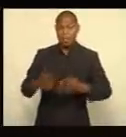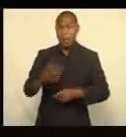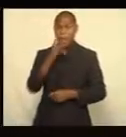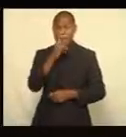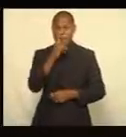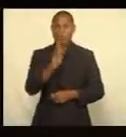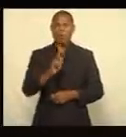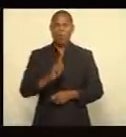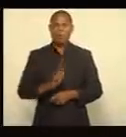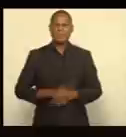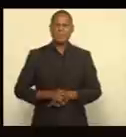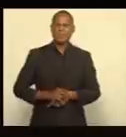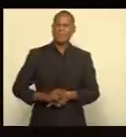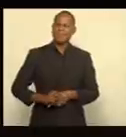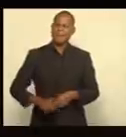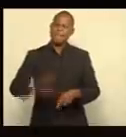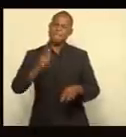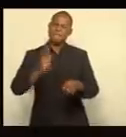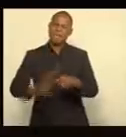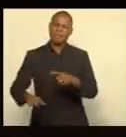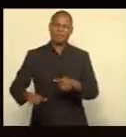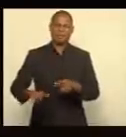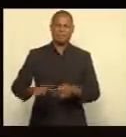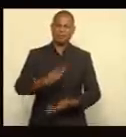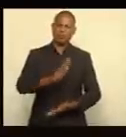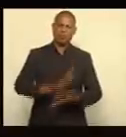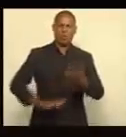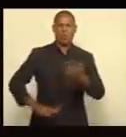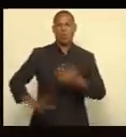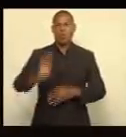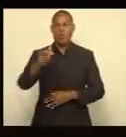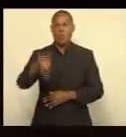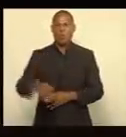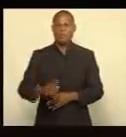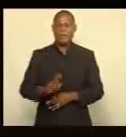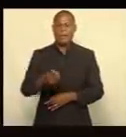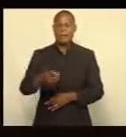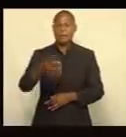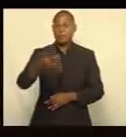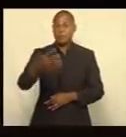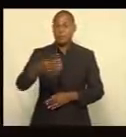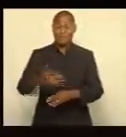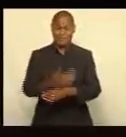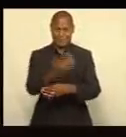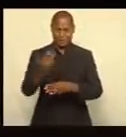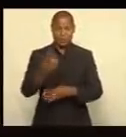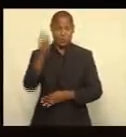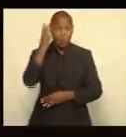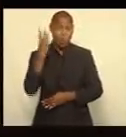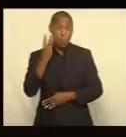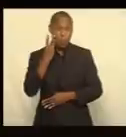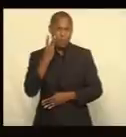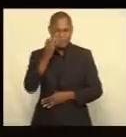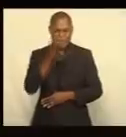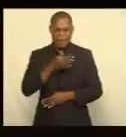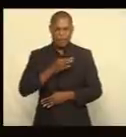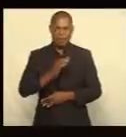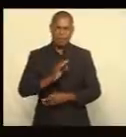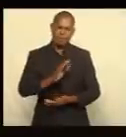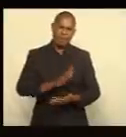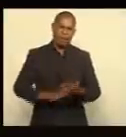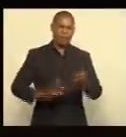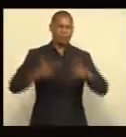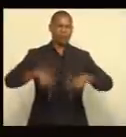home where they're expected to stay for at least the next 14 days. Now, this woman was believed to have traveled down and attend the funeral in